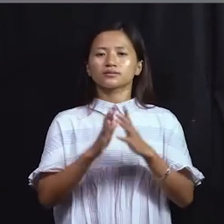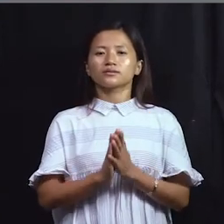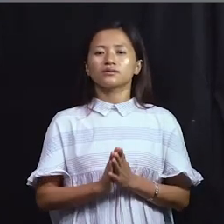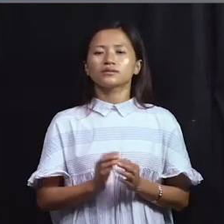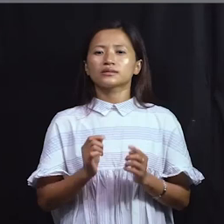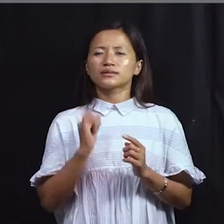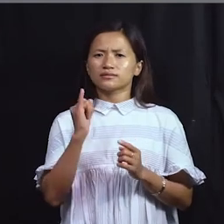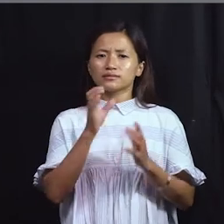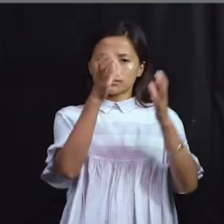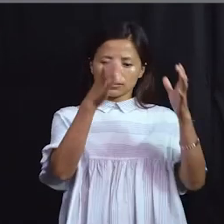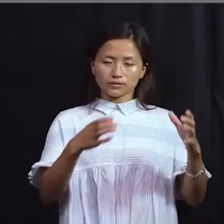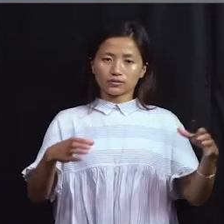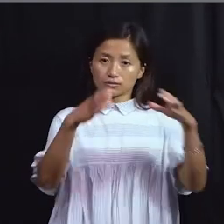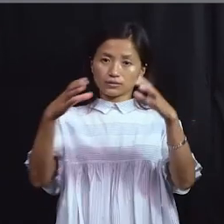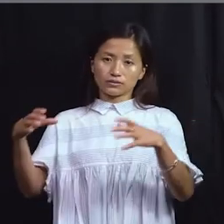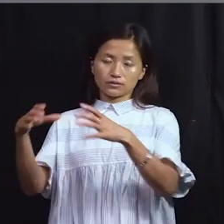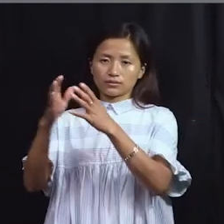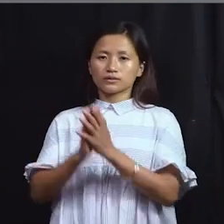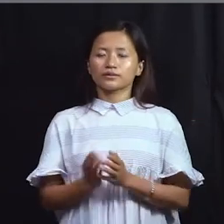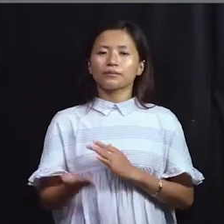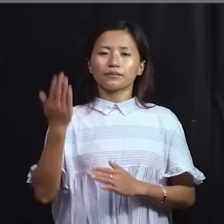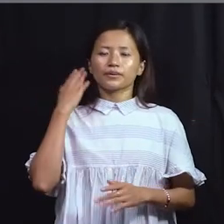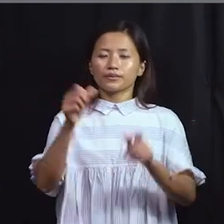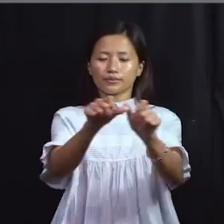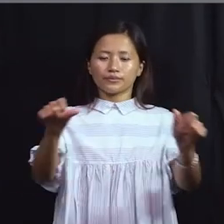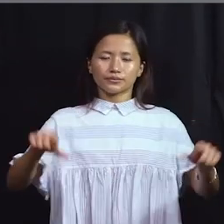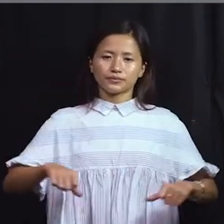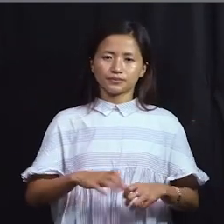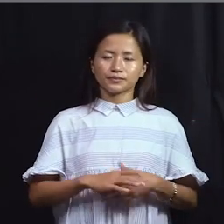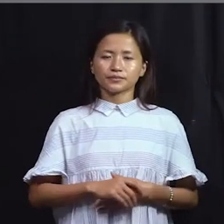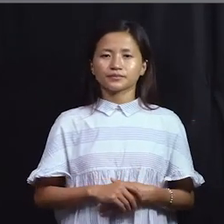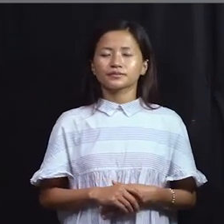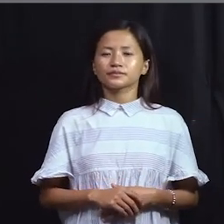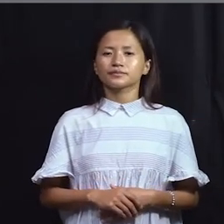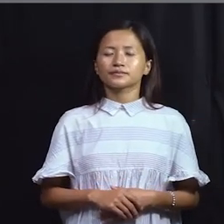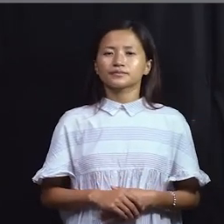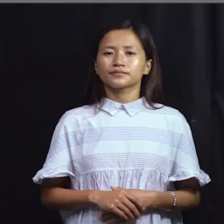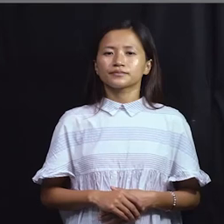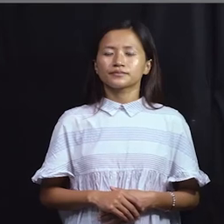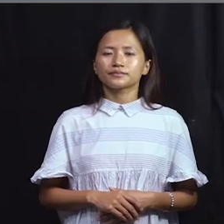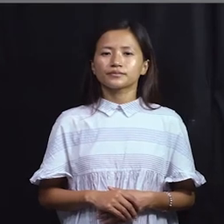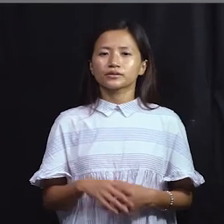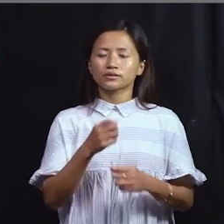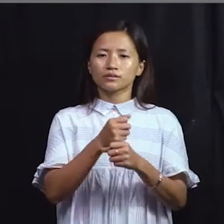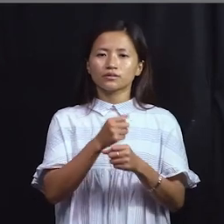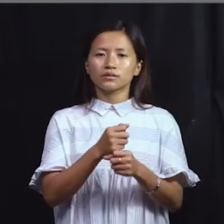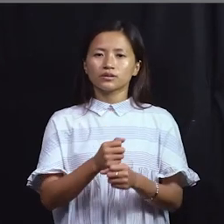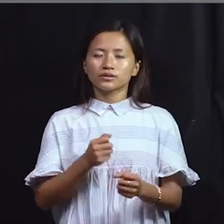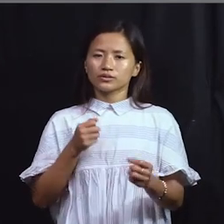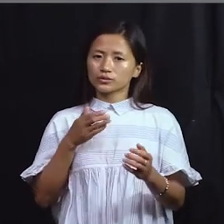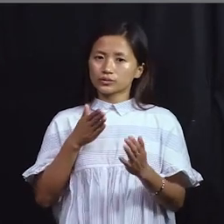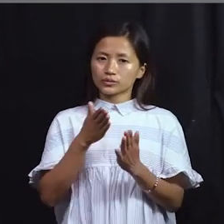industries who invest in backward areas. Number two, not only this, government can also straight